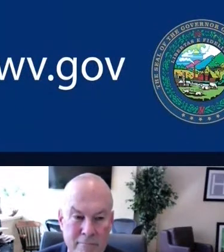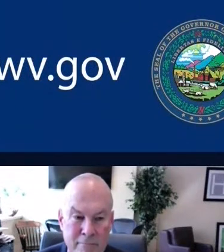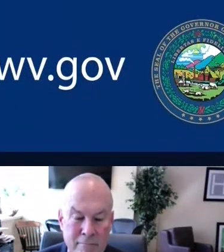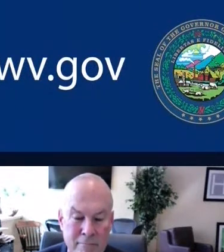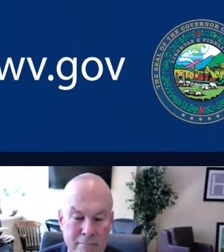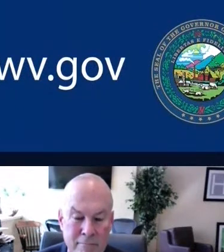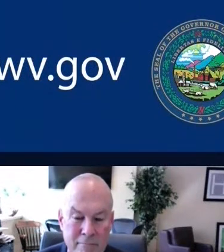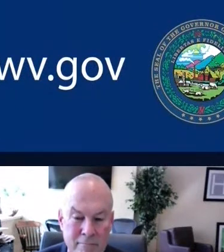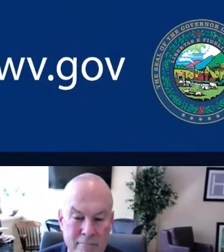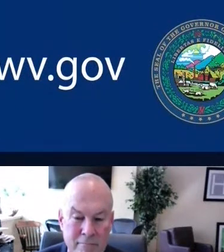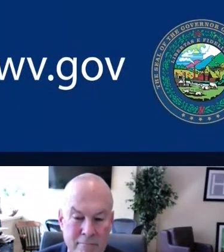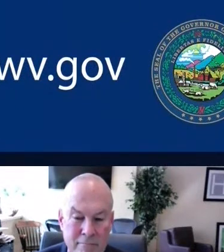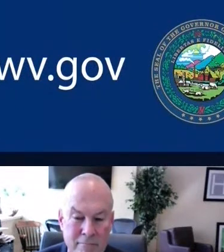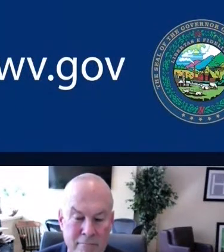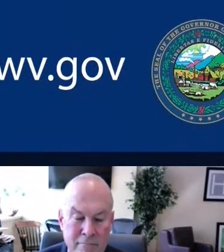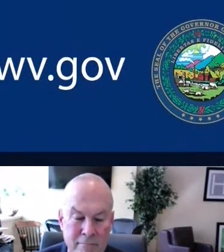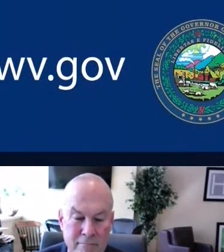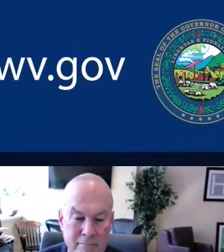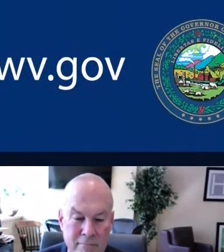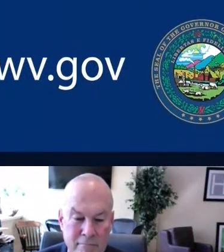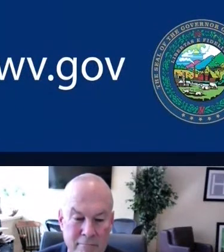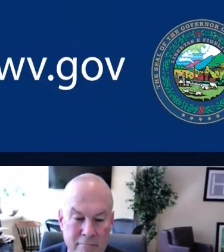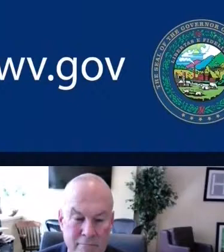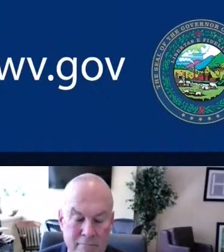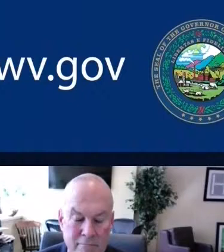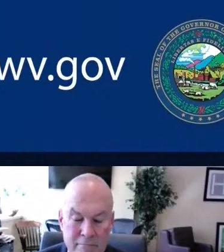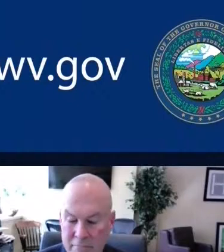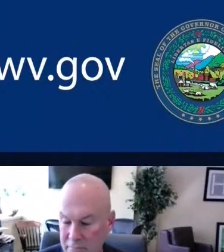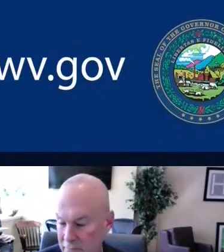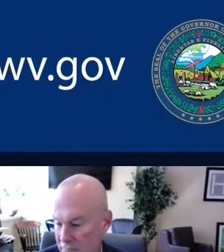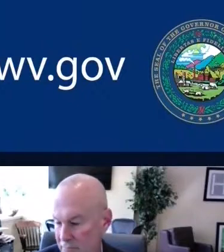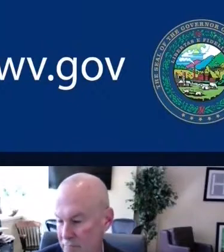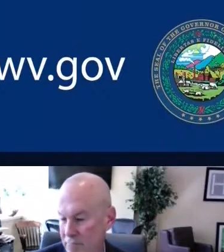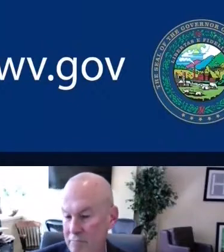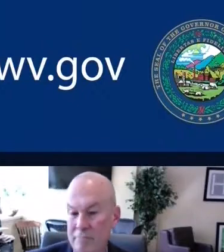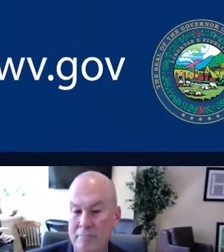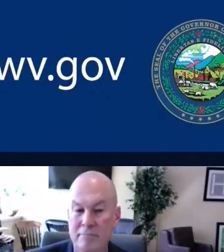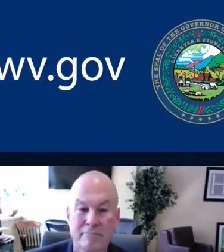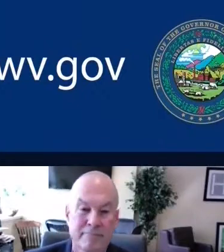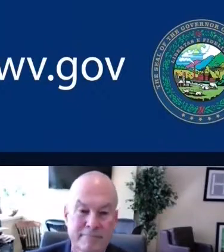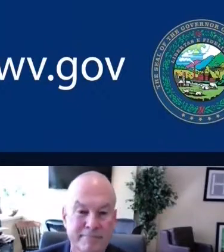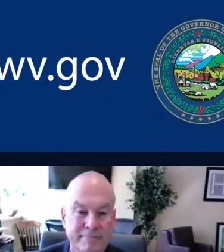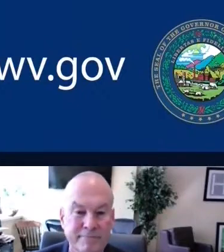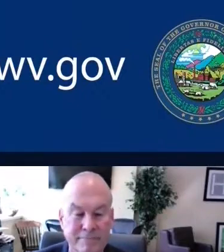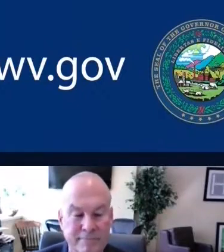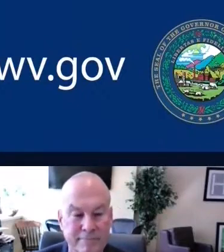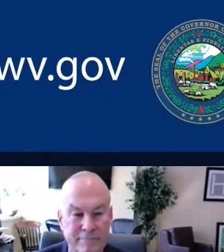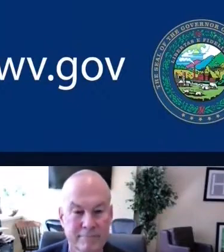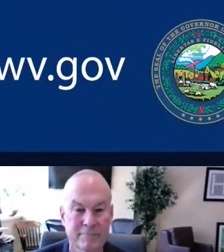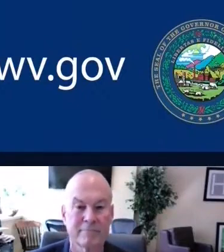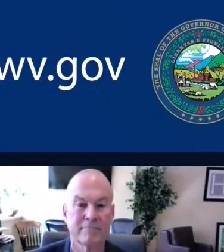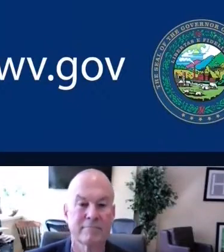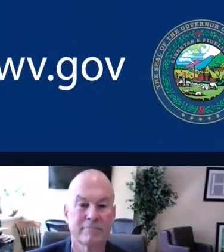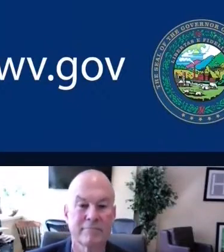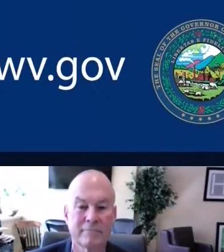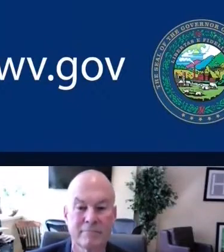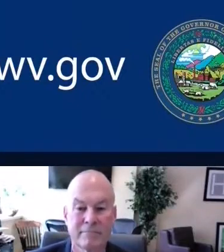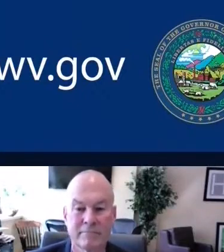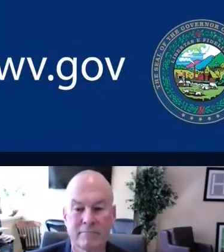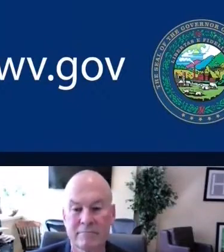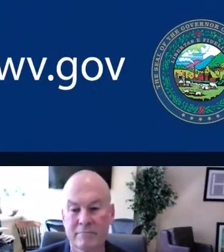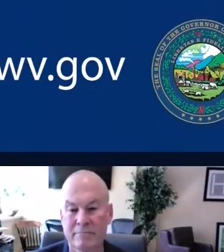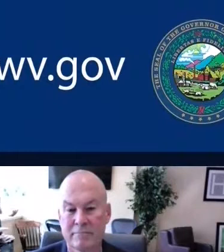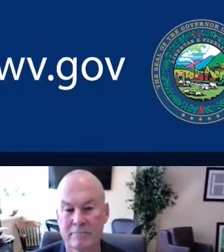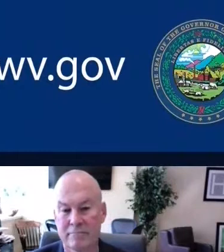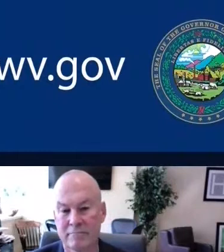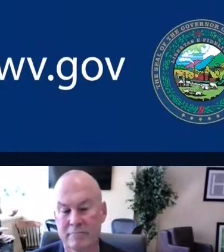additional doses, but, you know, on Thursday, Friday, before the boosters were authorized, that number was at 11,000